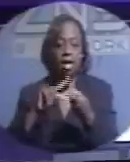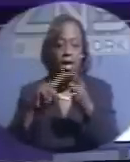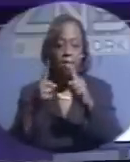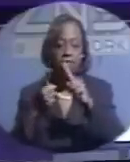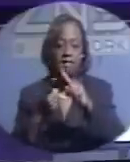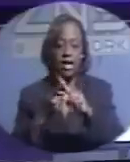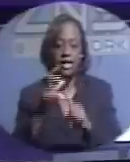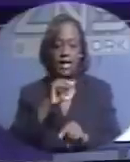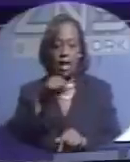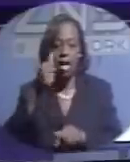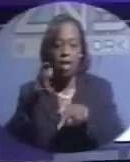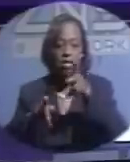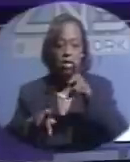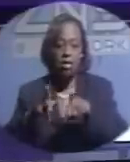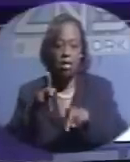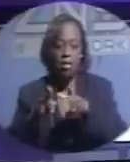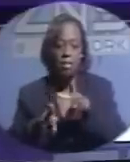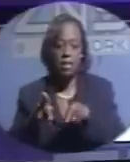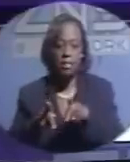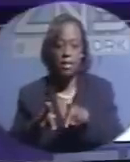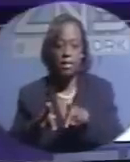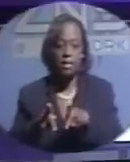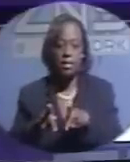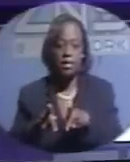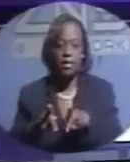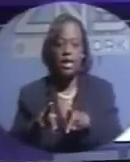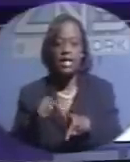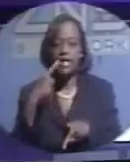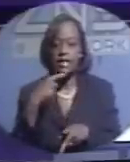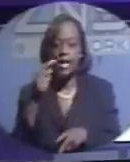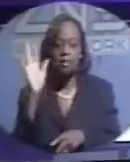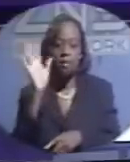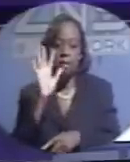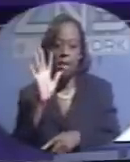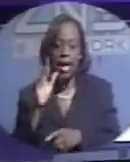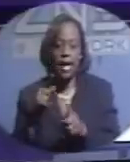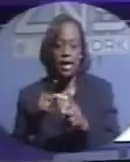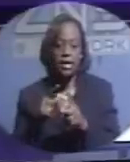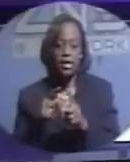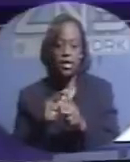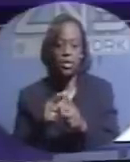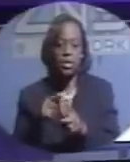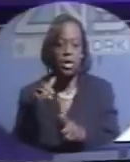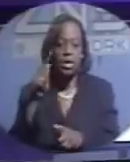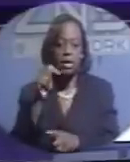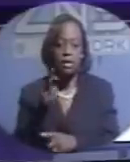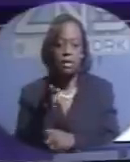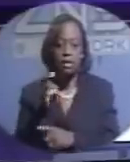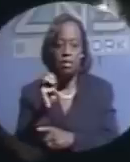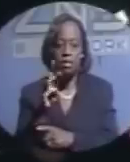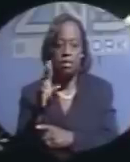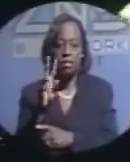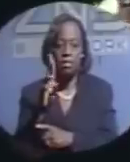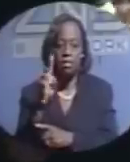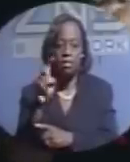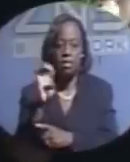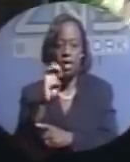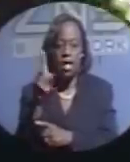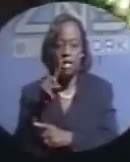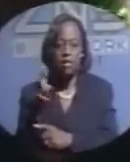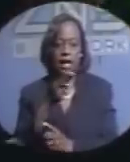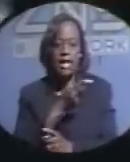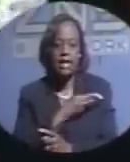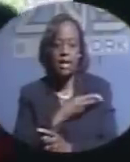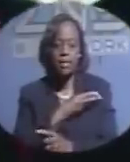Late Bohemian singer and entertainer Michelle Therese Hebron said goodbye today during her funeral service at St. Francis Xavier Cathedral on